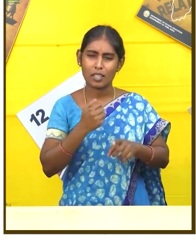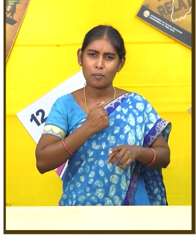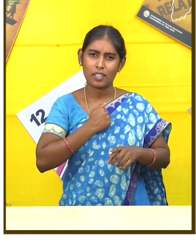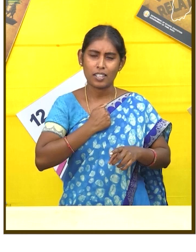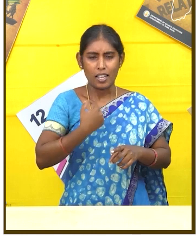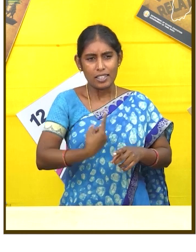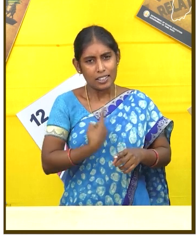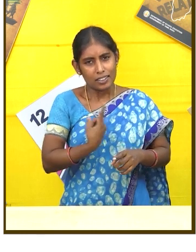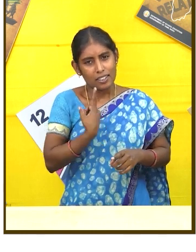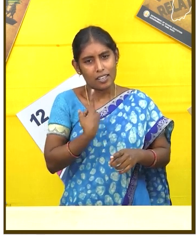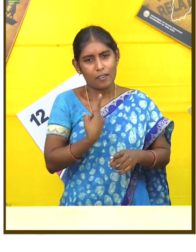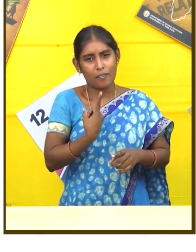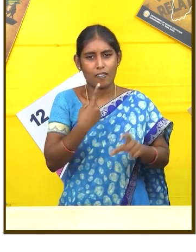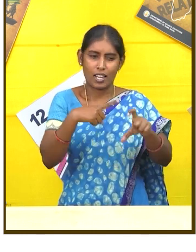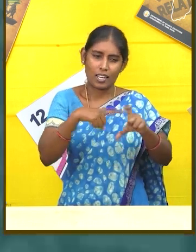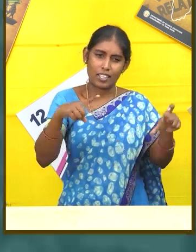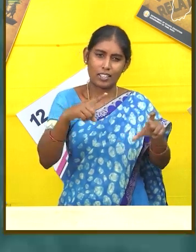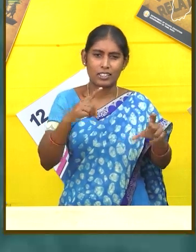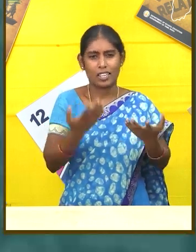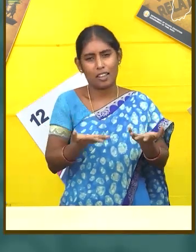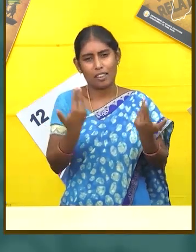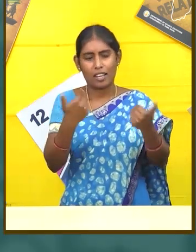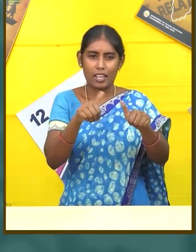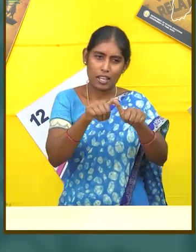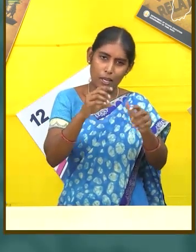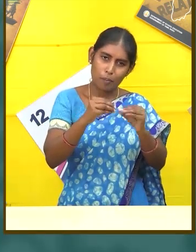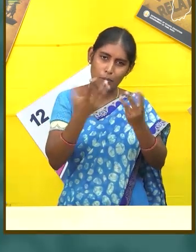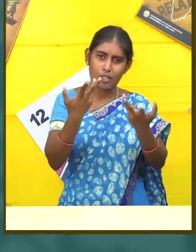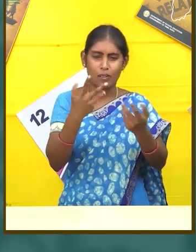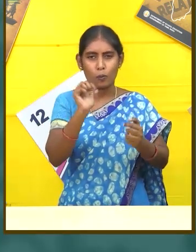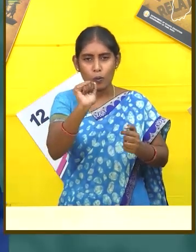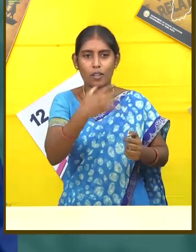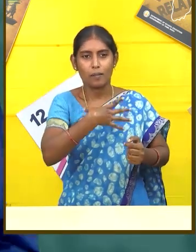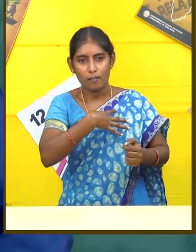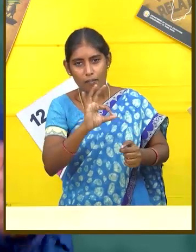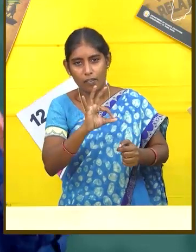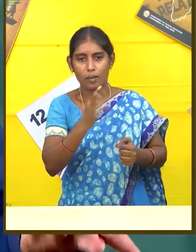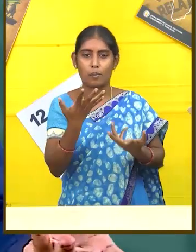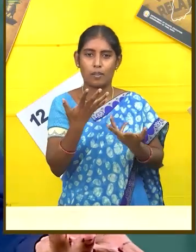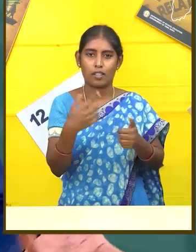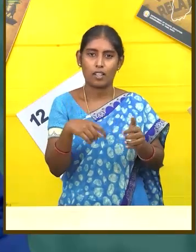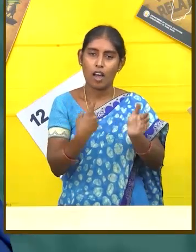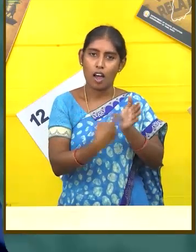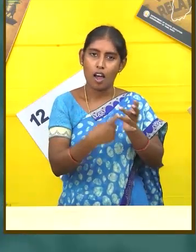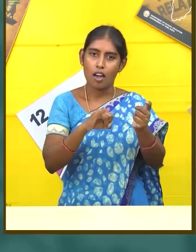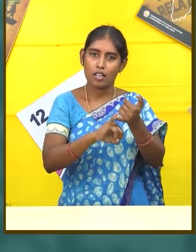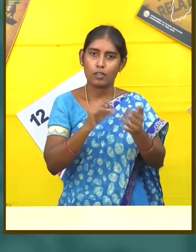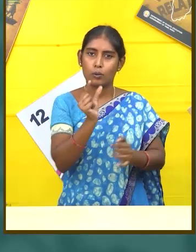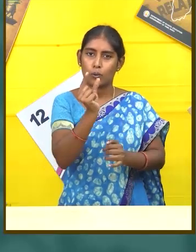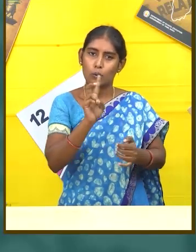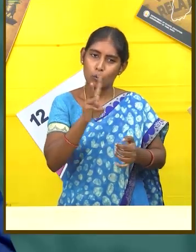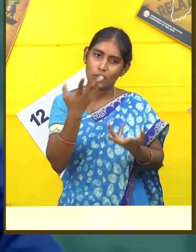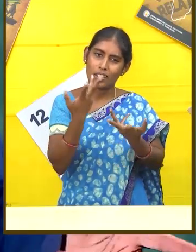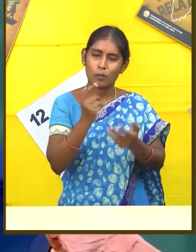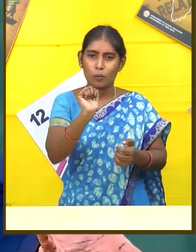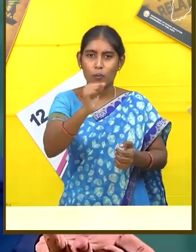and y. It is customary action. Take x and y. Even you can assume a, b or any letter p, q, r, s,